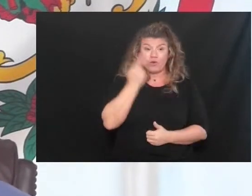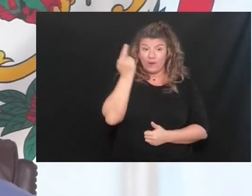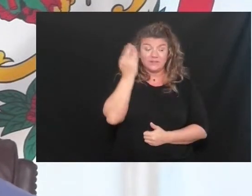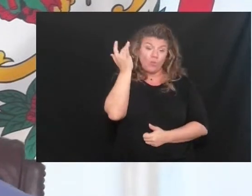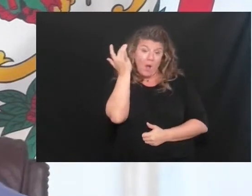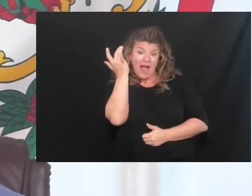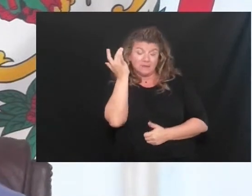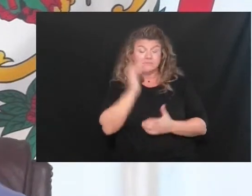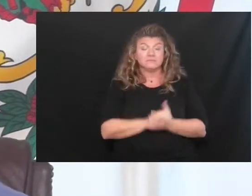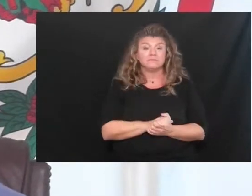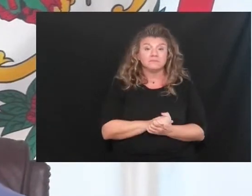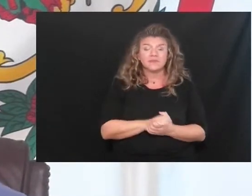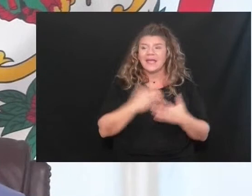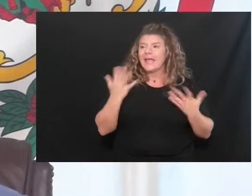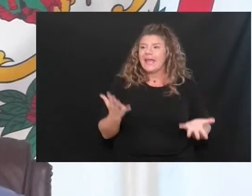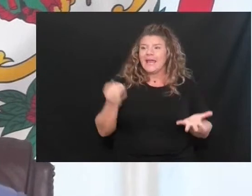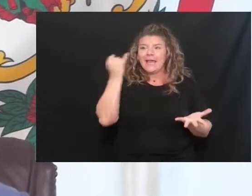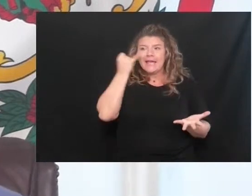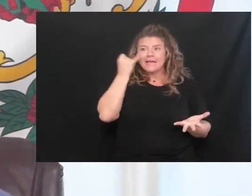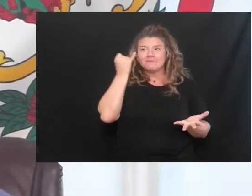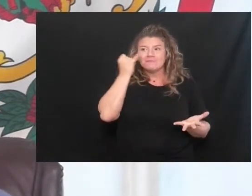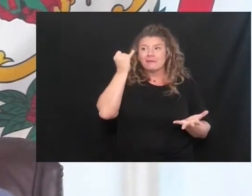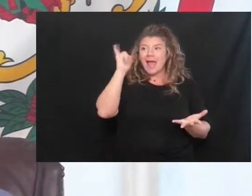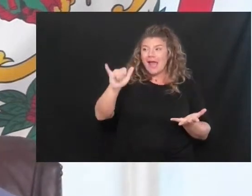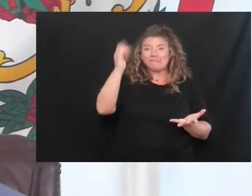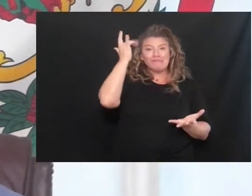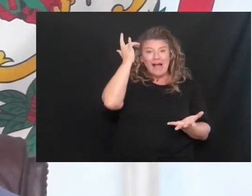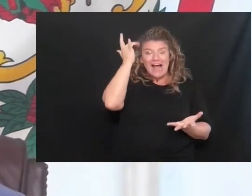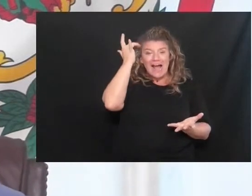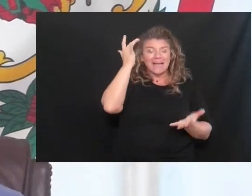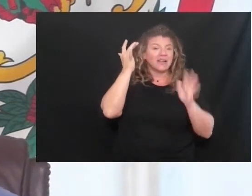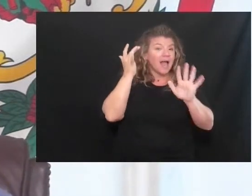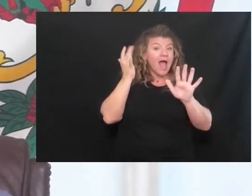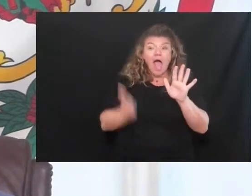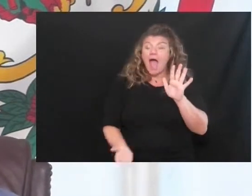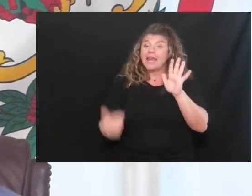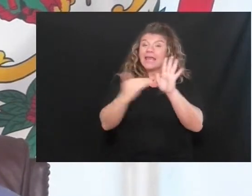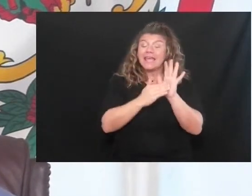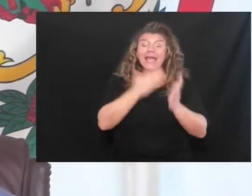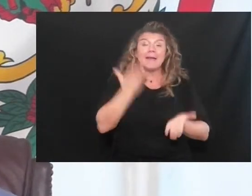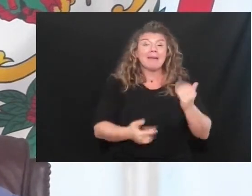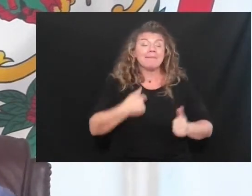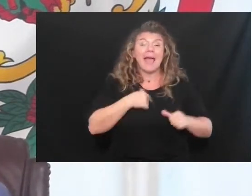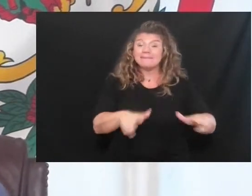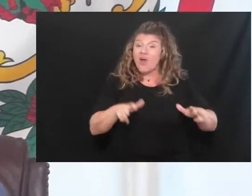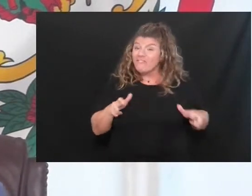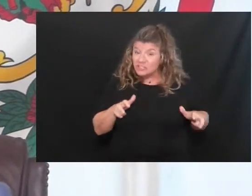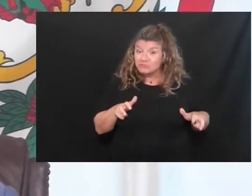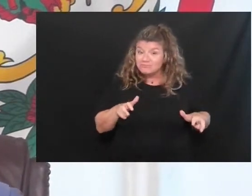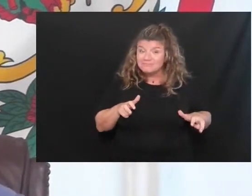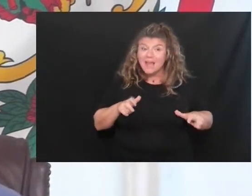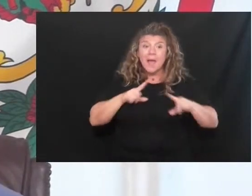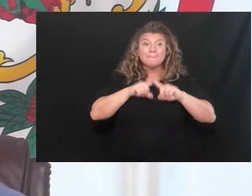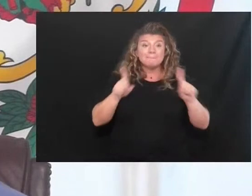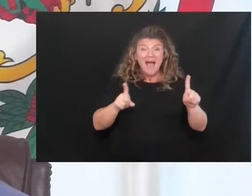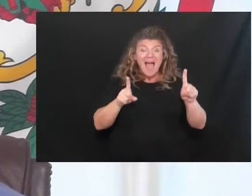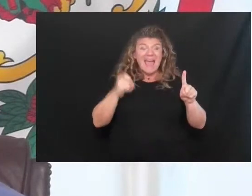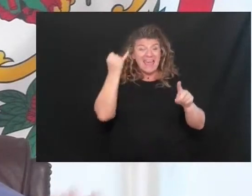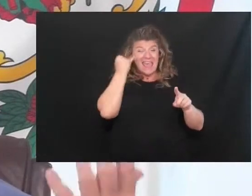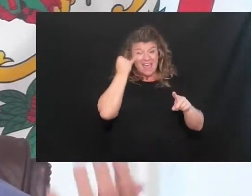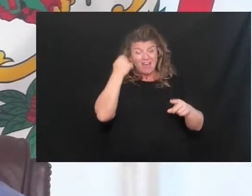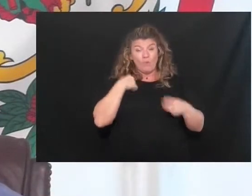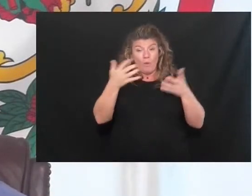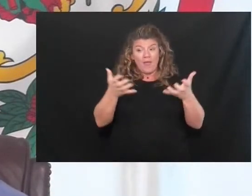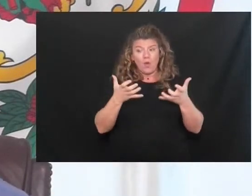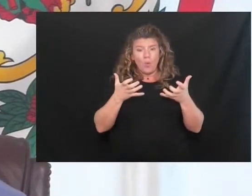be, whether it be, and again, this may just be selfish on my part, but whether it be we want to do